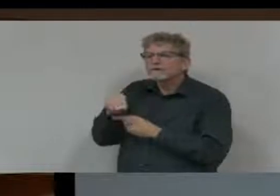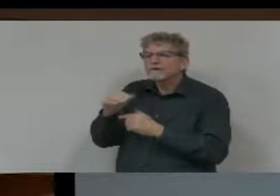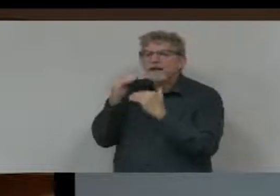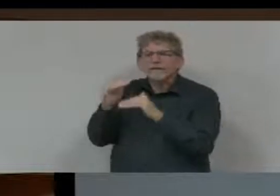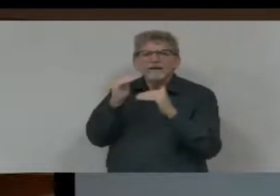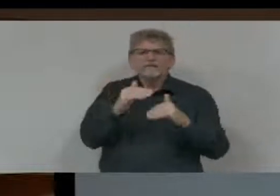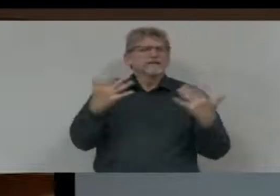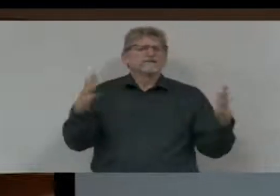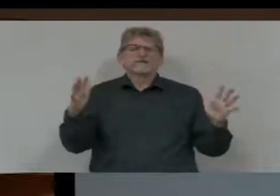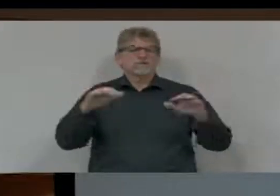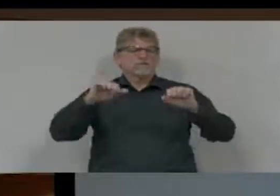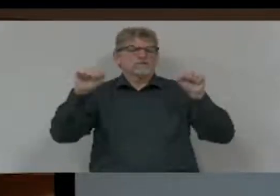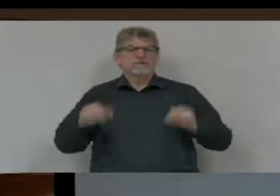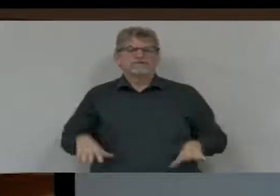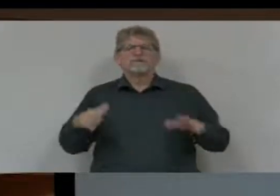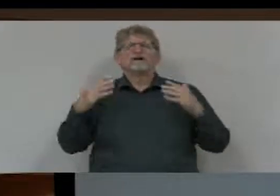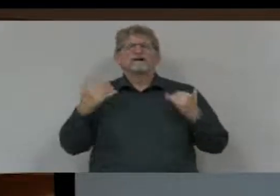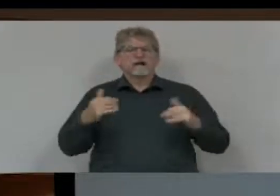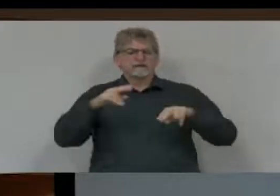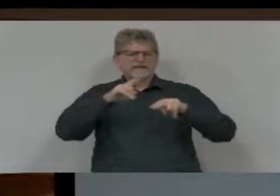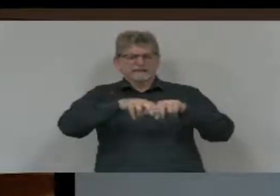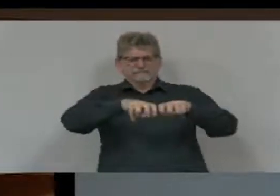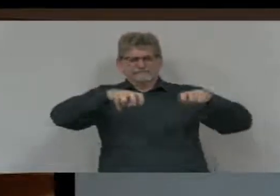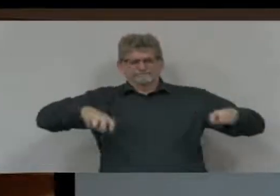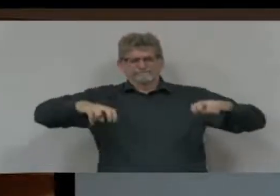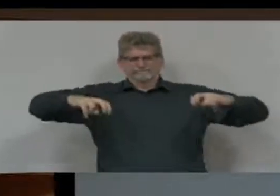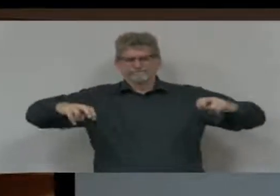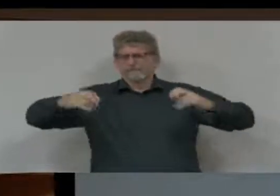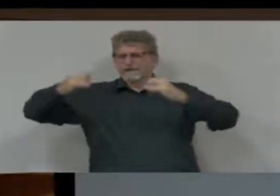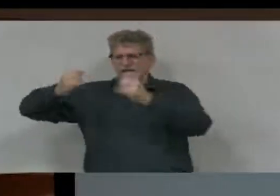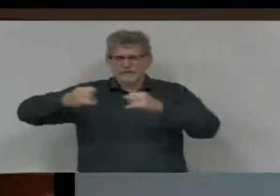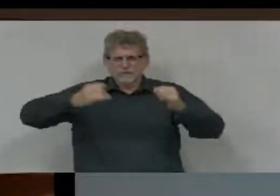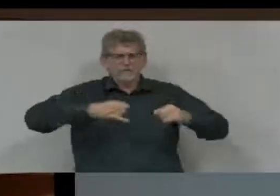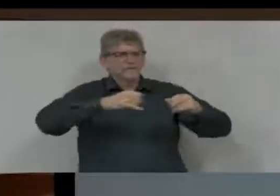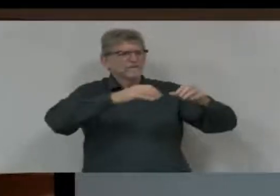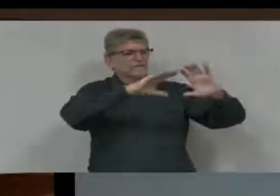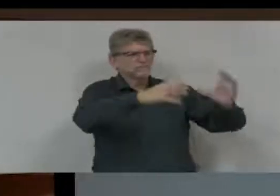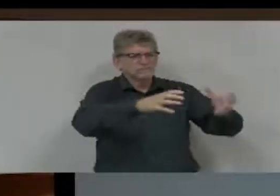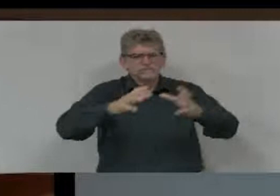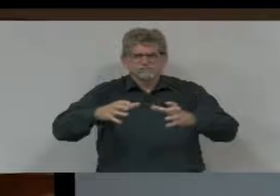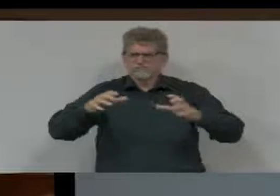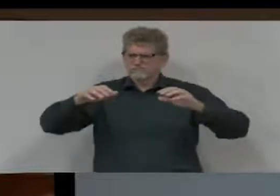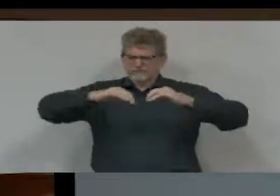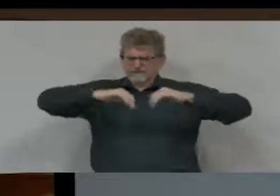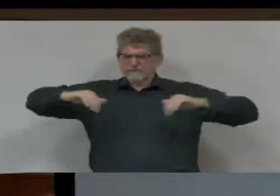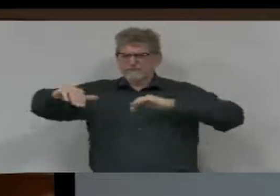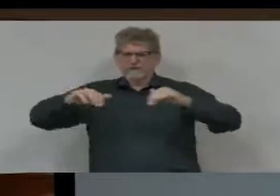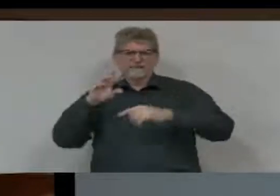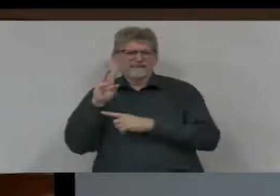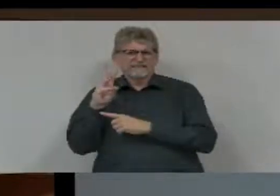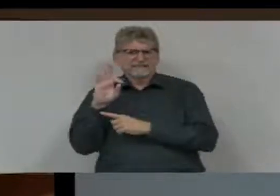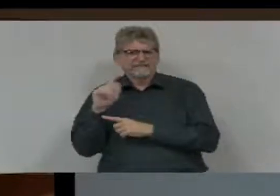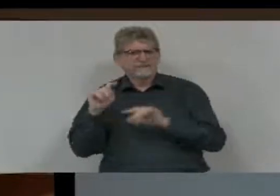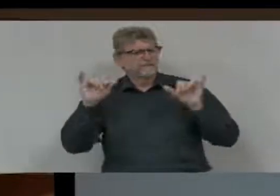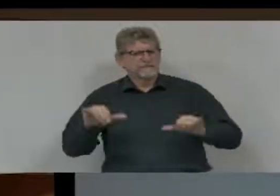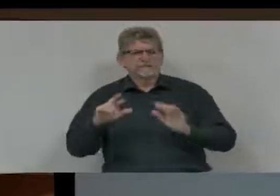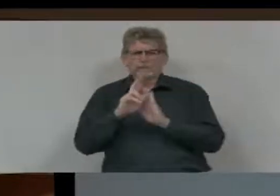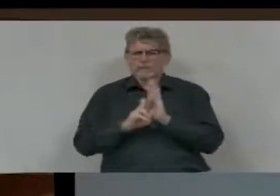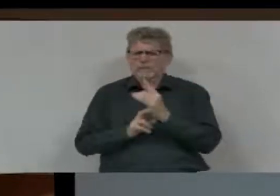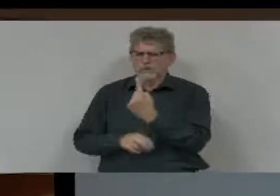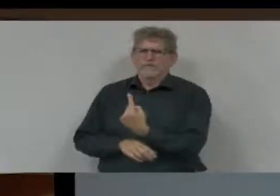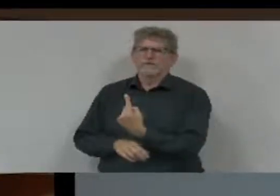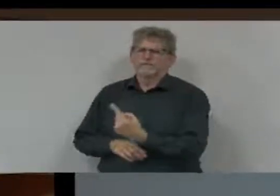and maintained so that individuals, households, and parties are spaced at least 6 feet apart from any other individual, household, or